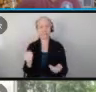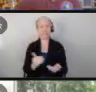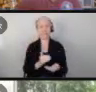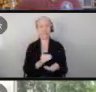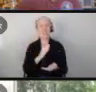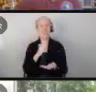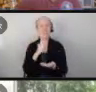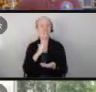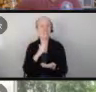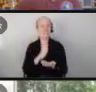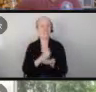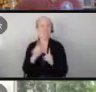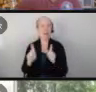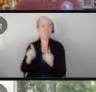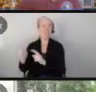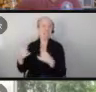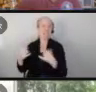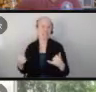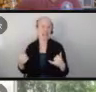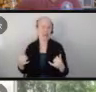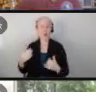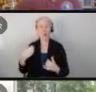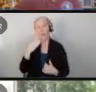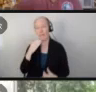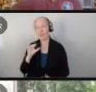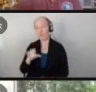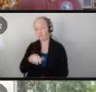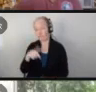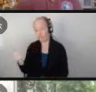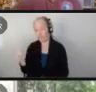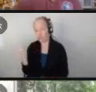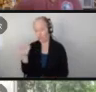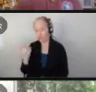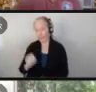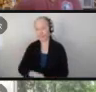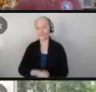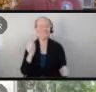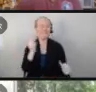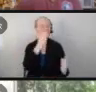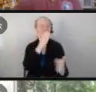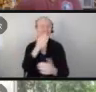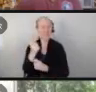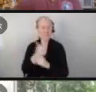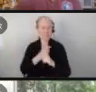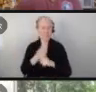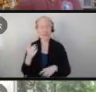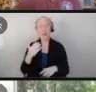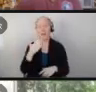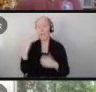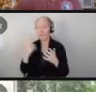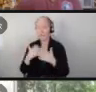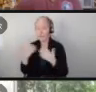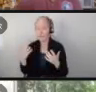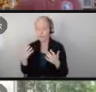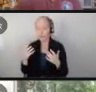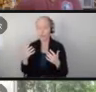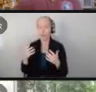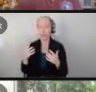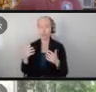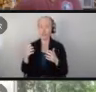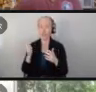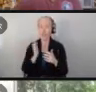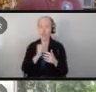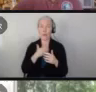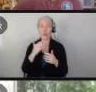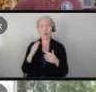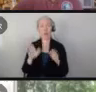asking the questions now. So thank you, John. Yeah, thank you, everyone. Thank you very much to our plenary speaker. Thank